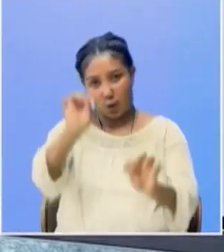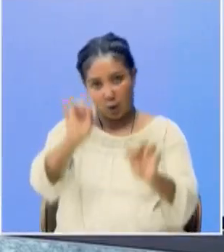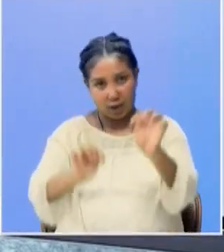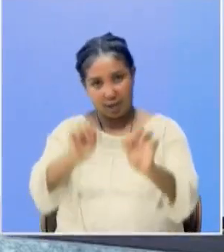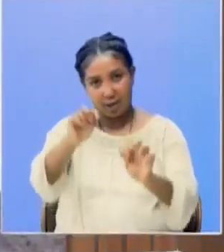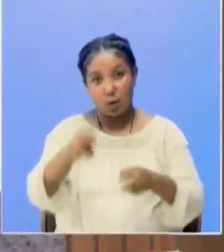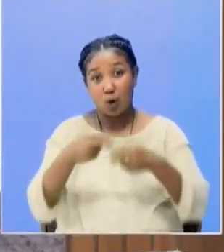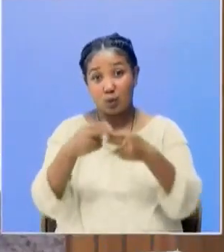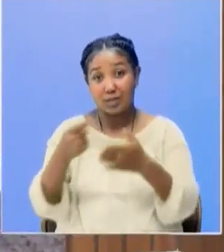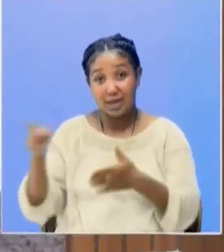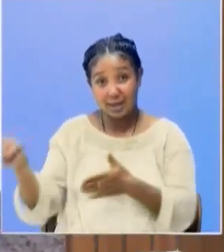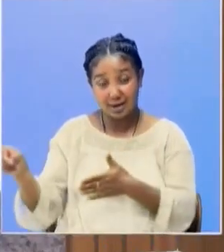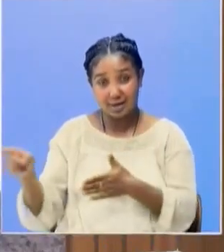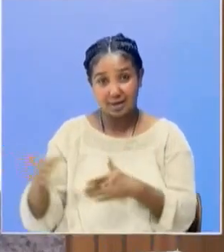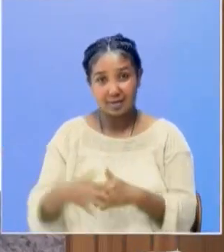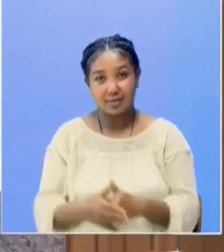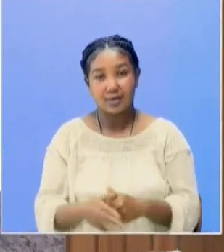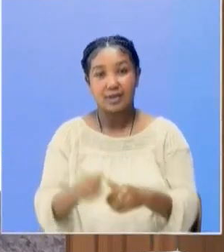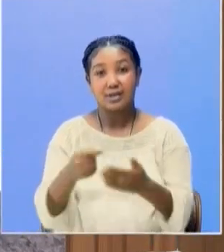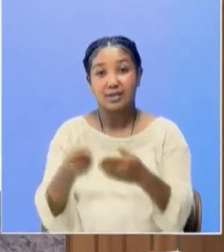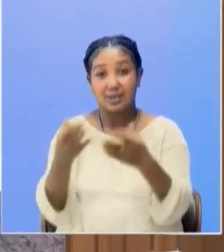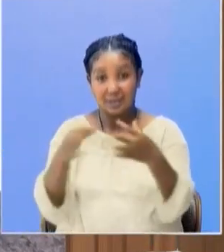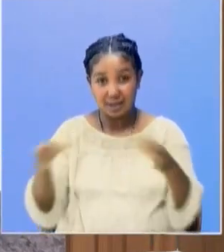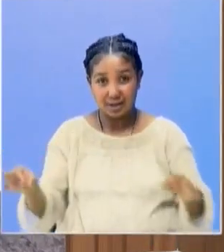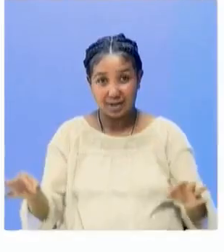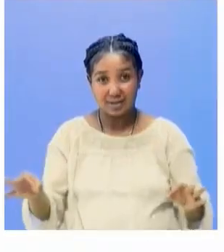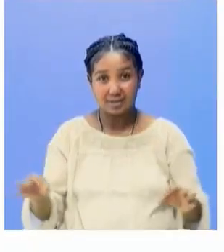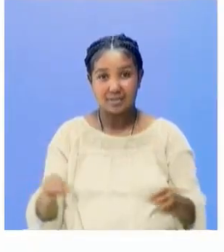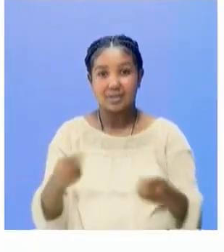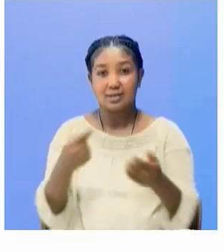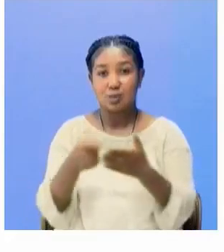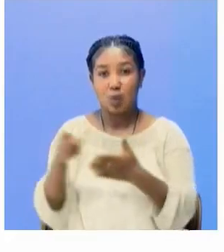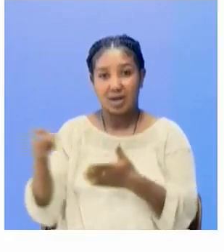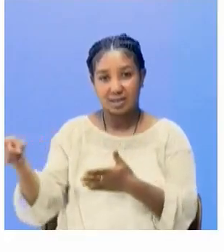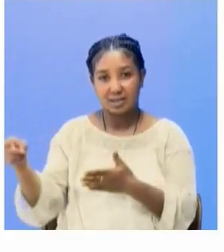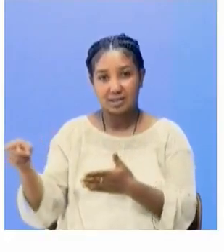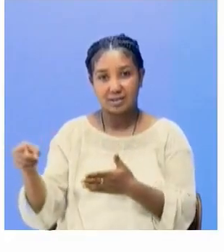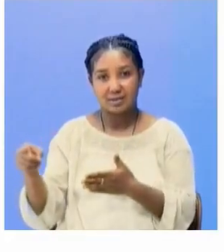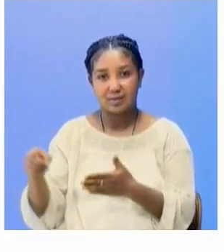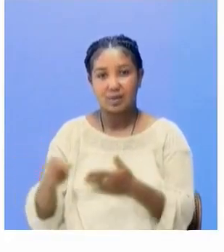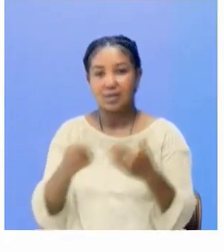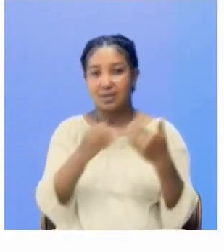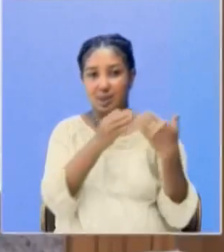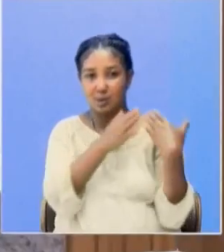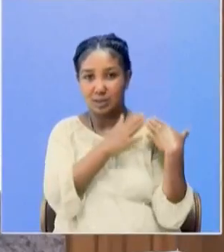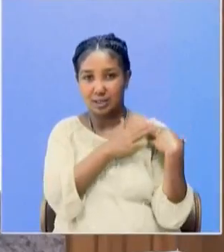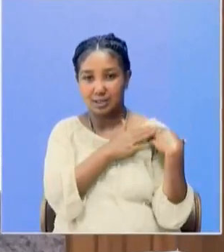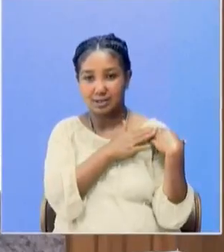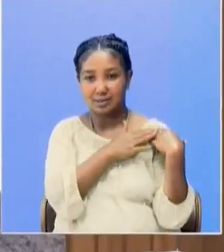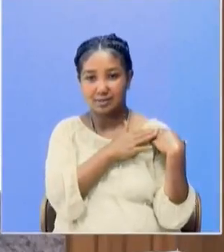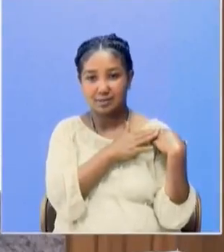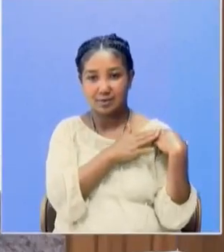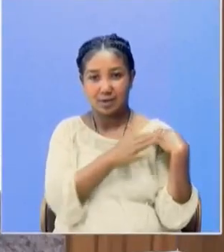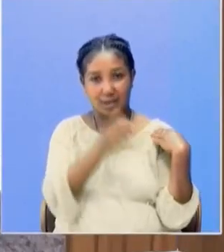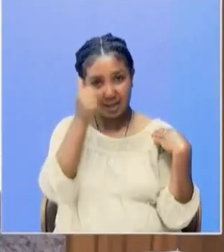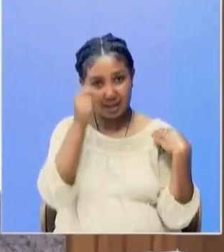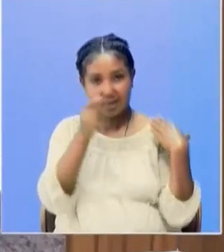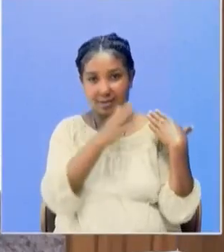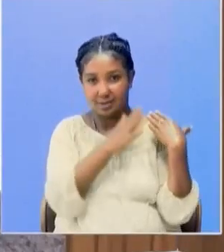When we say here, in this sentence, this one is the subject. Is it